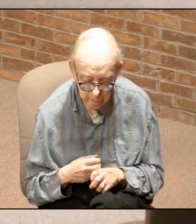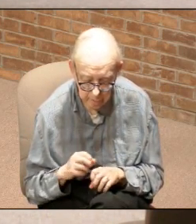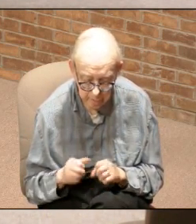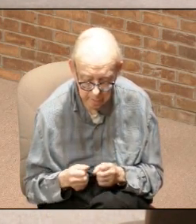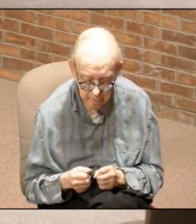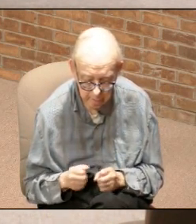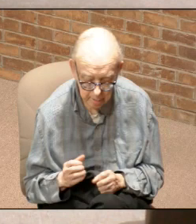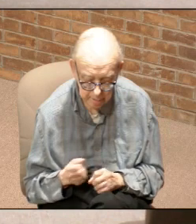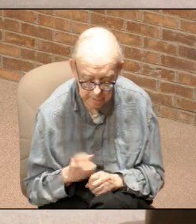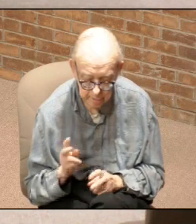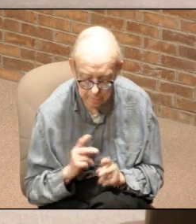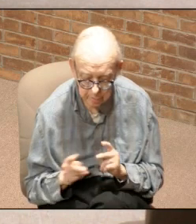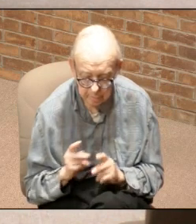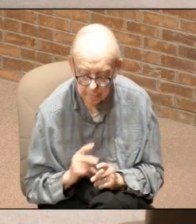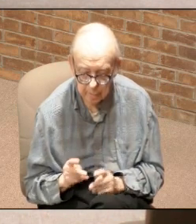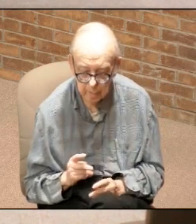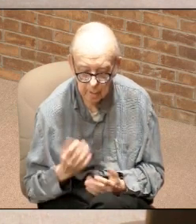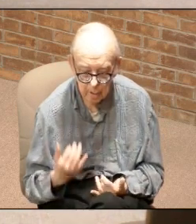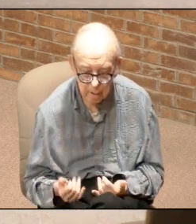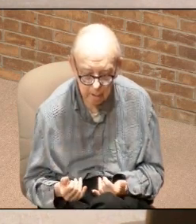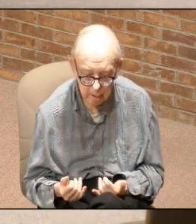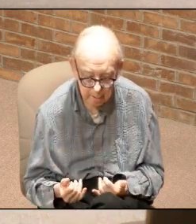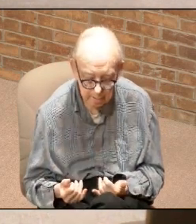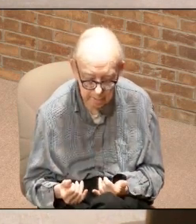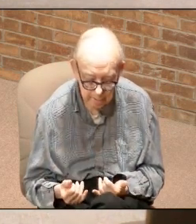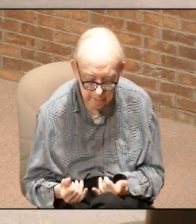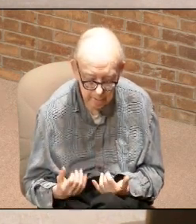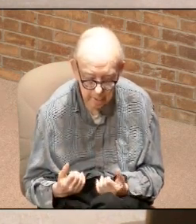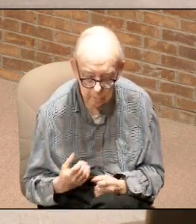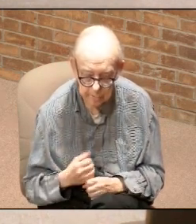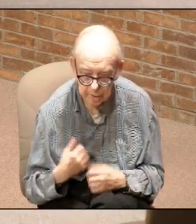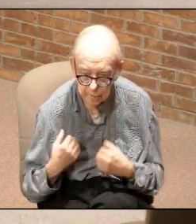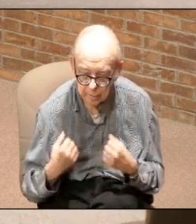get two people hey now we're really getting strong